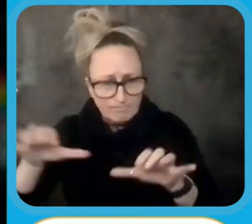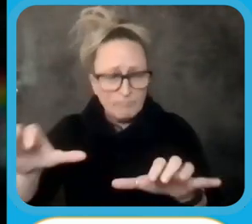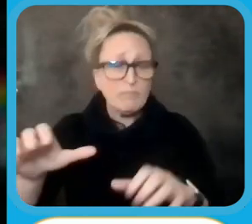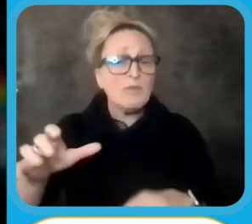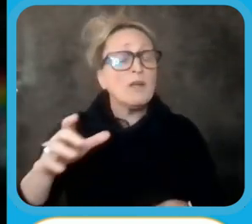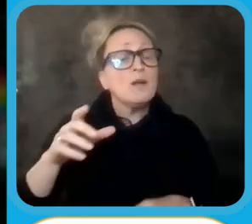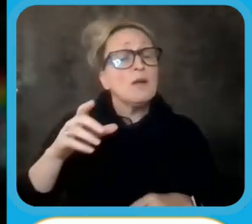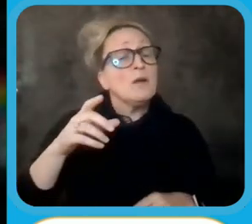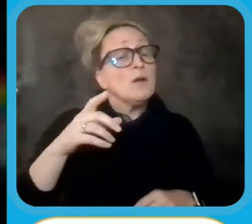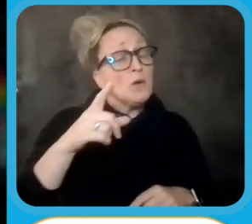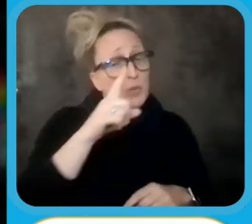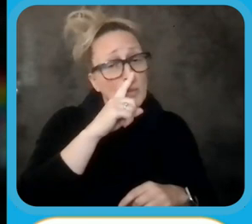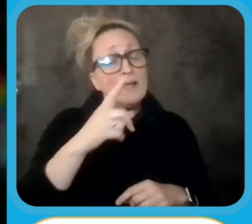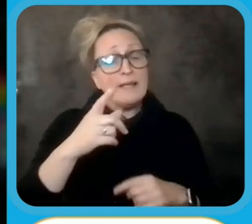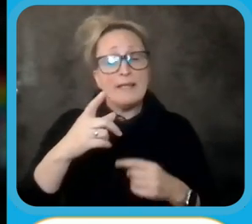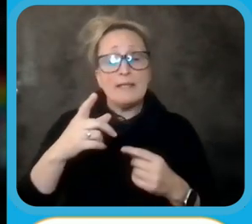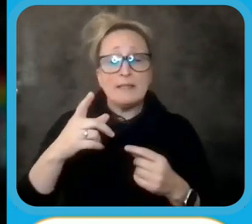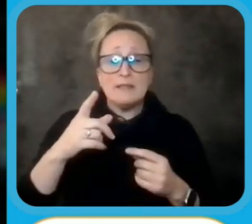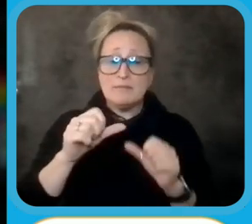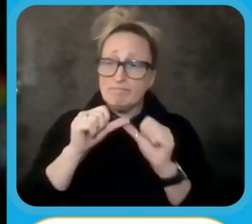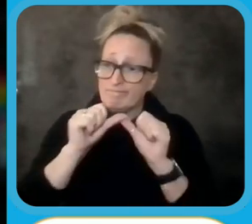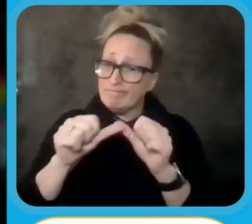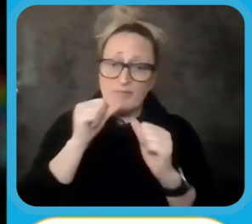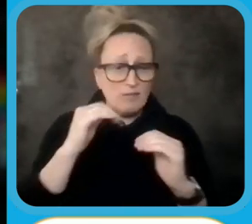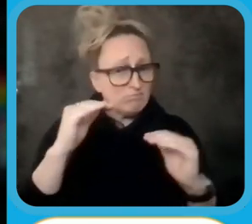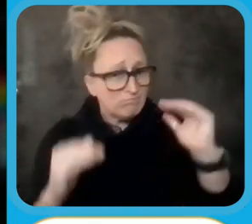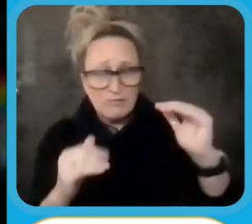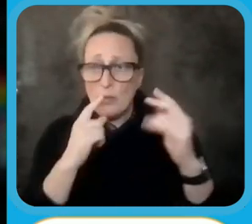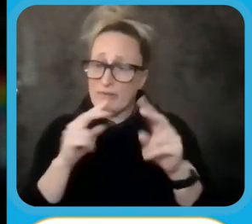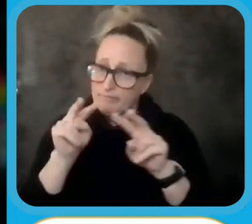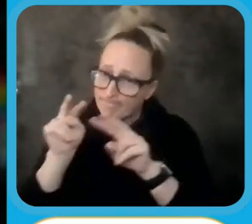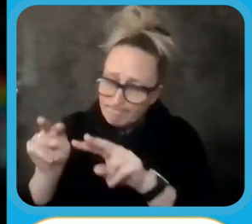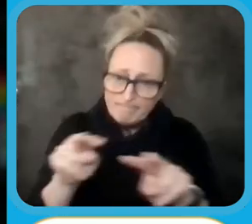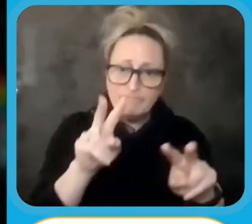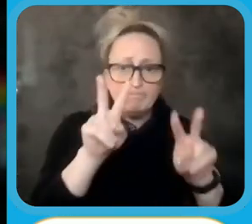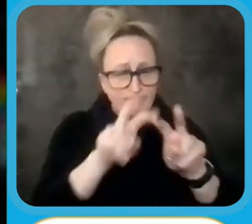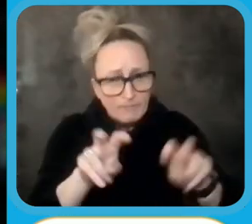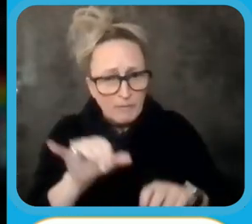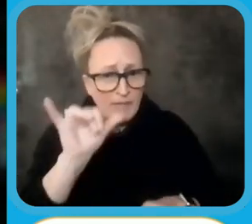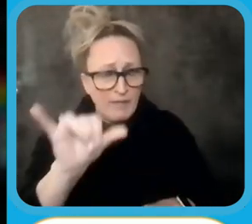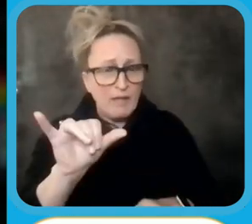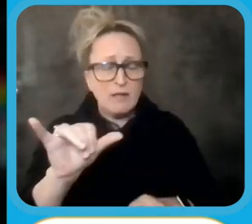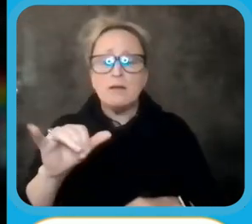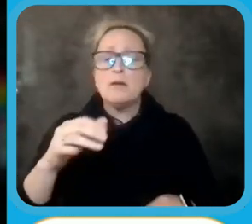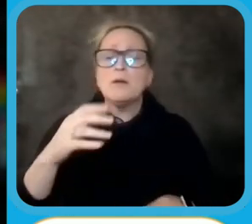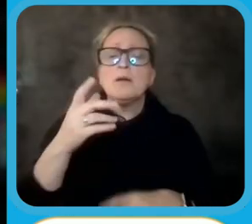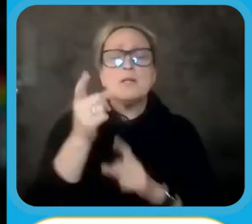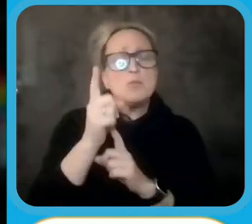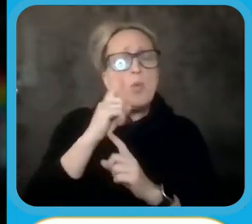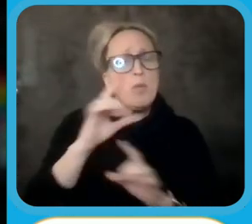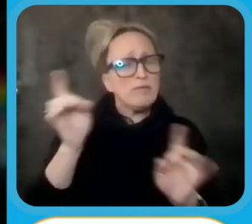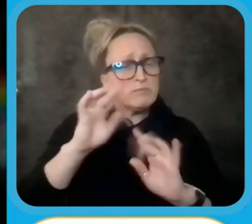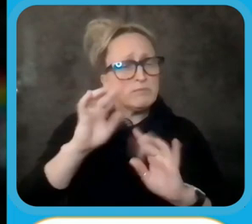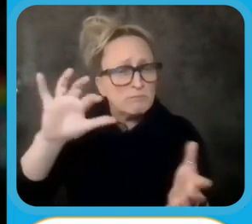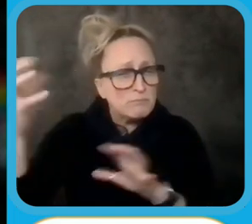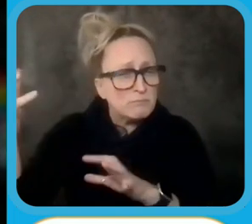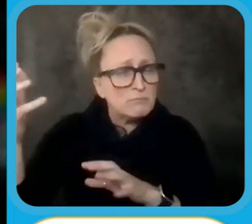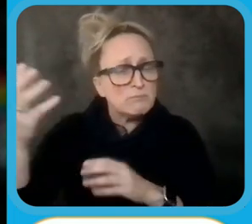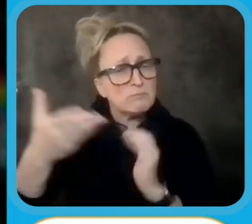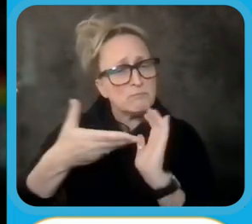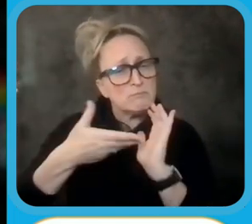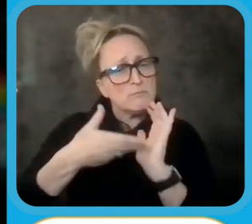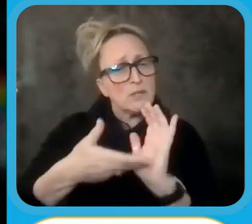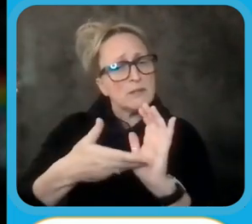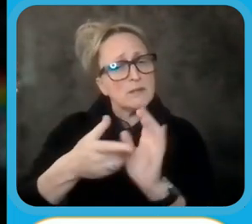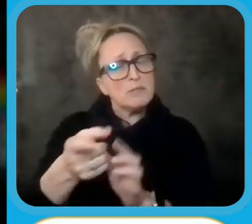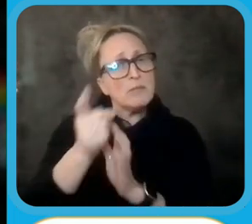has shined a bright light on systemic inequities and economic inadequacies, this moment of crisis also presents a